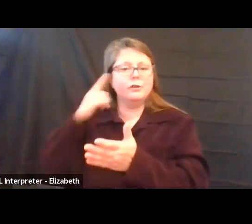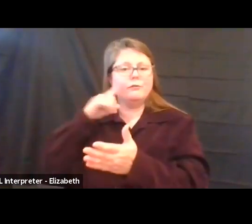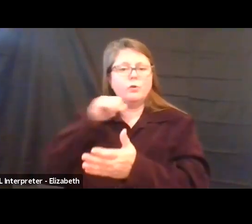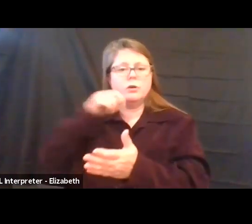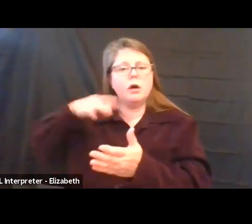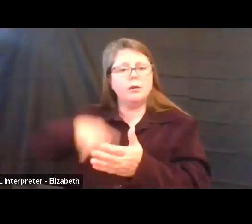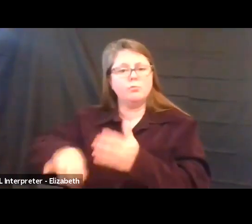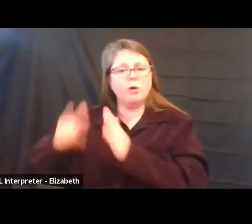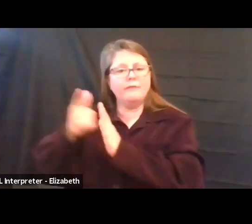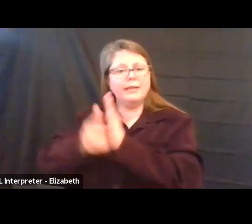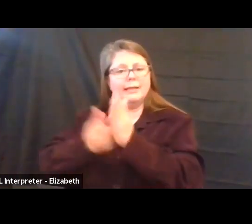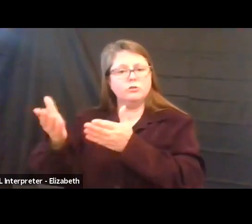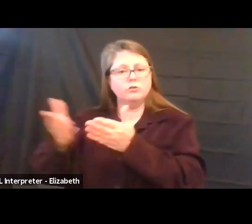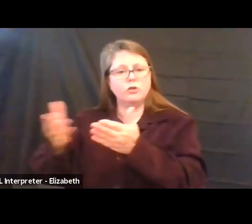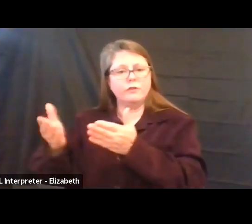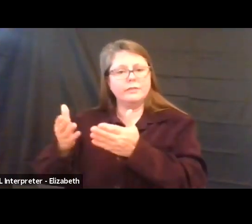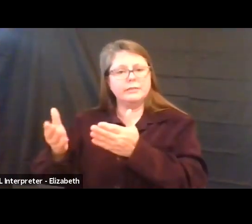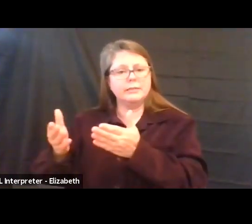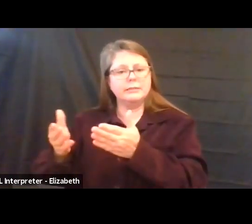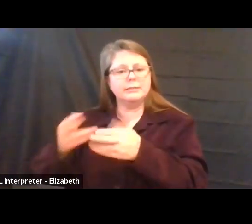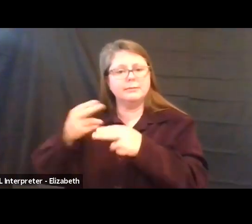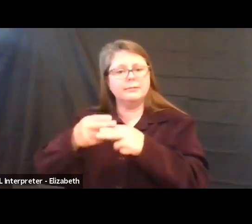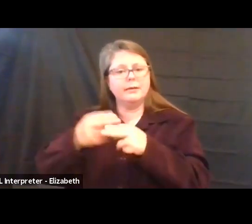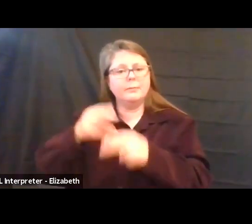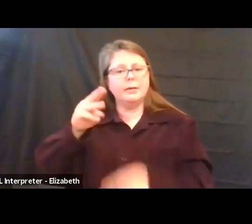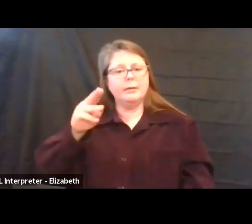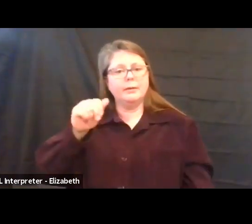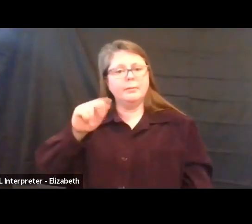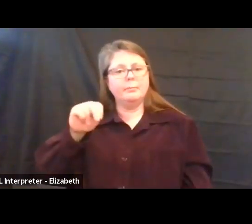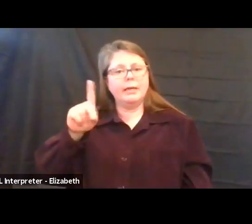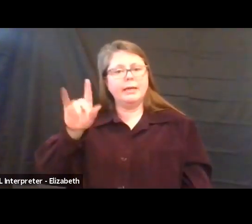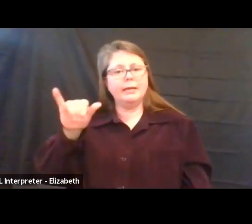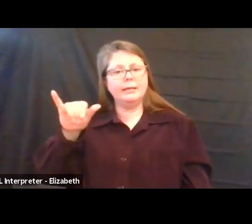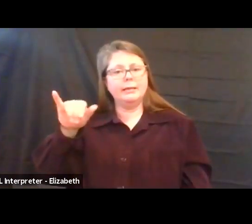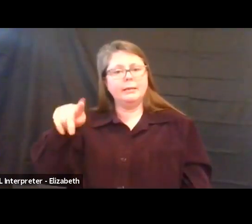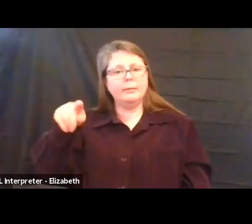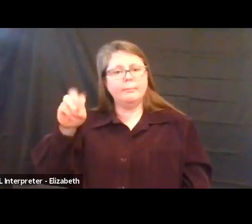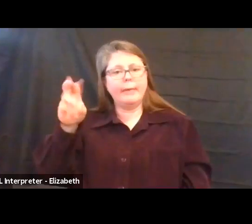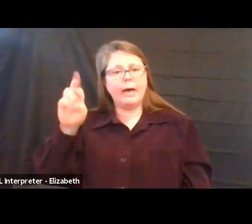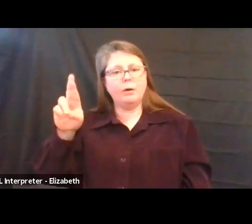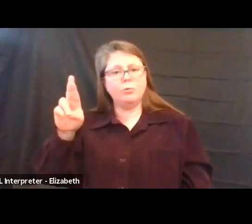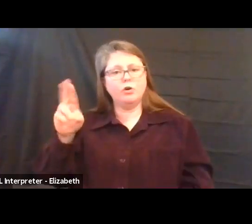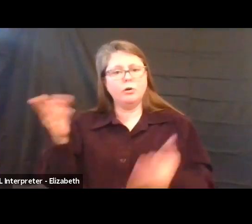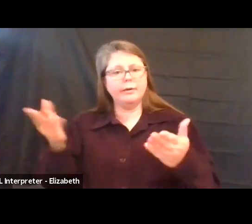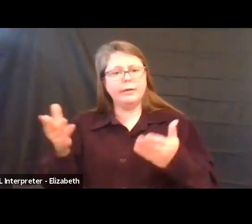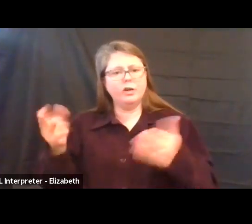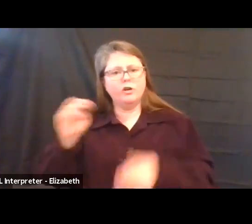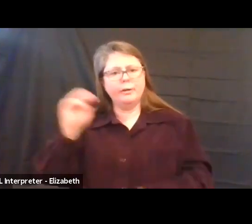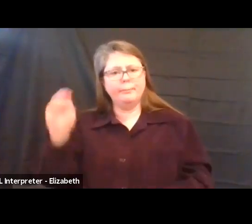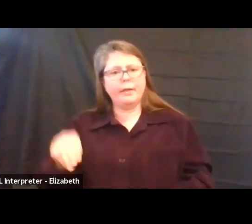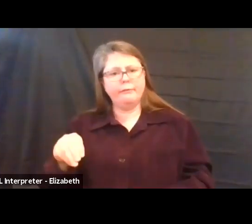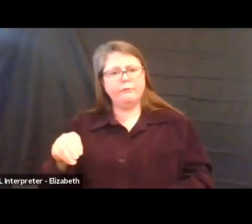our down here in Medford to get some guidance that is specific to your situation.